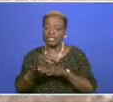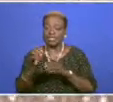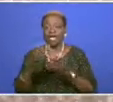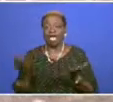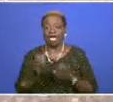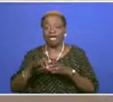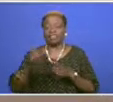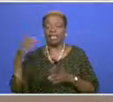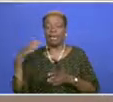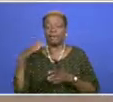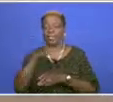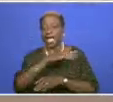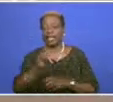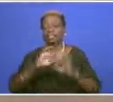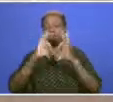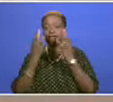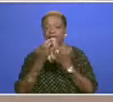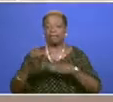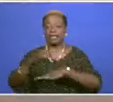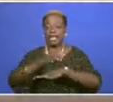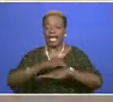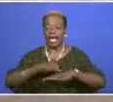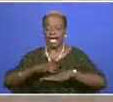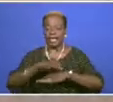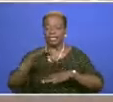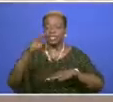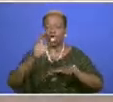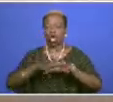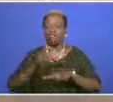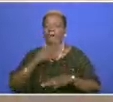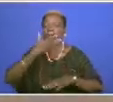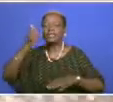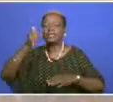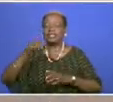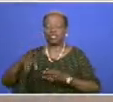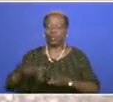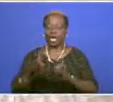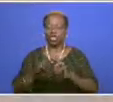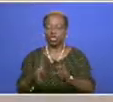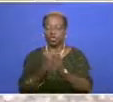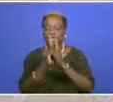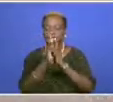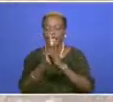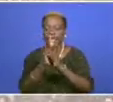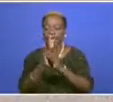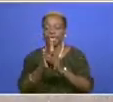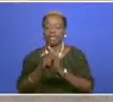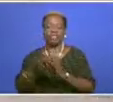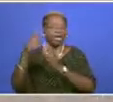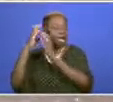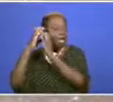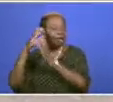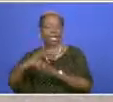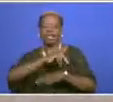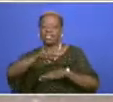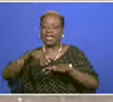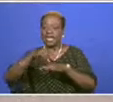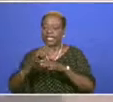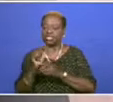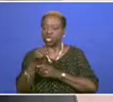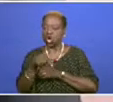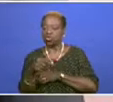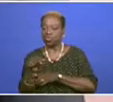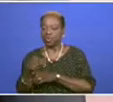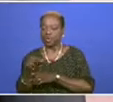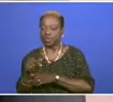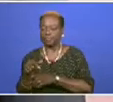capital and on the Family Islands on the best way to protect the conch and Nassau grouper species. We